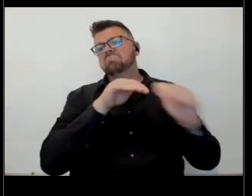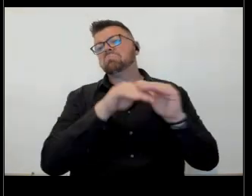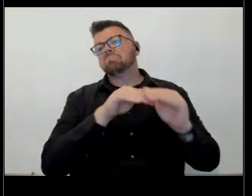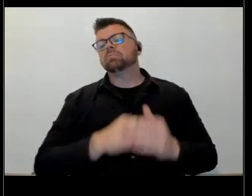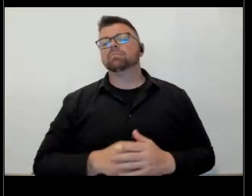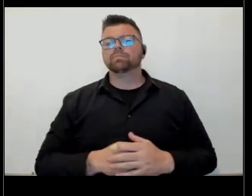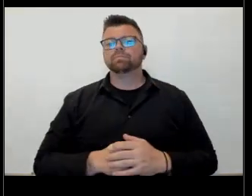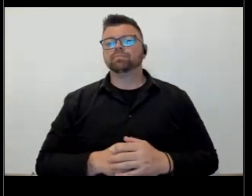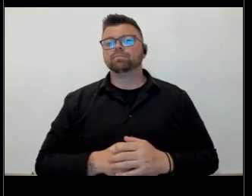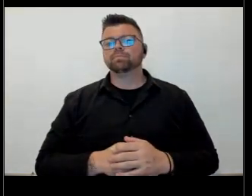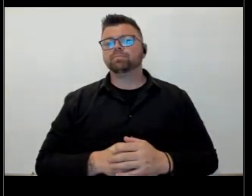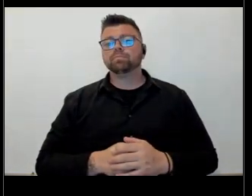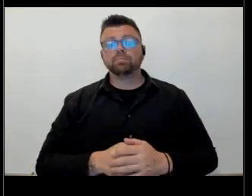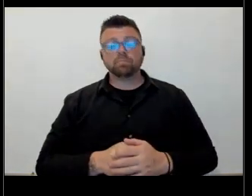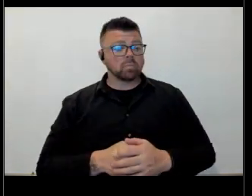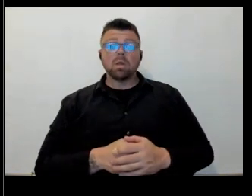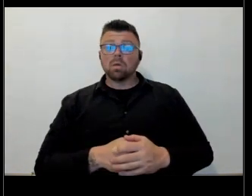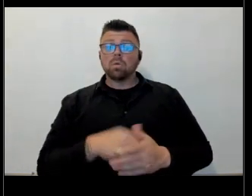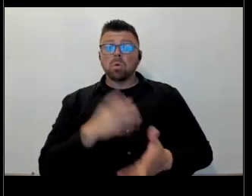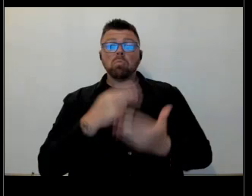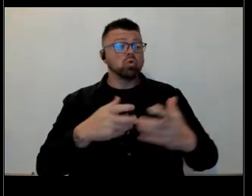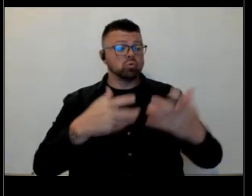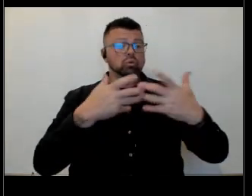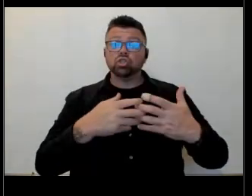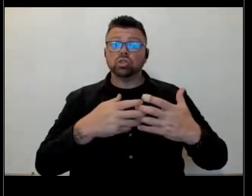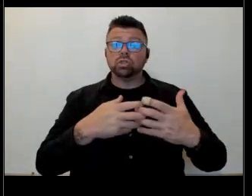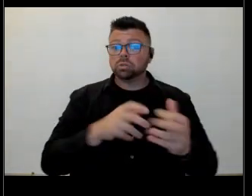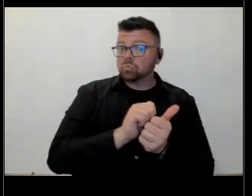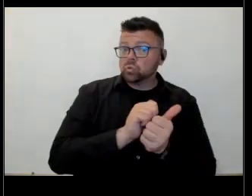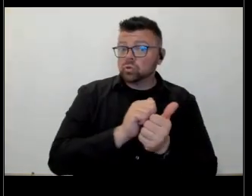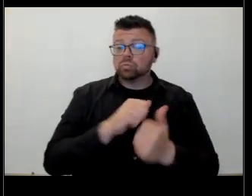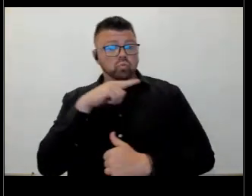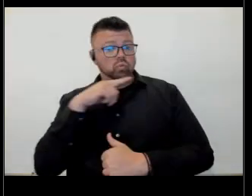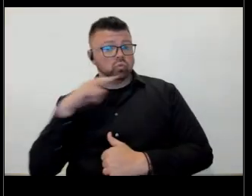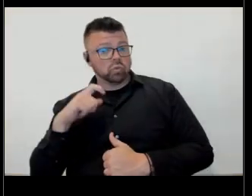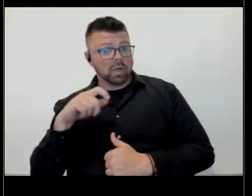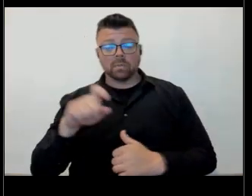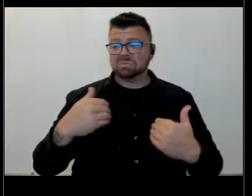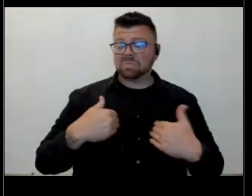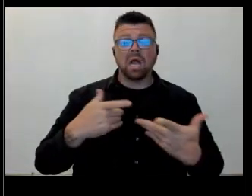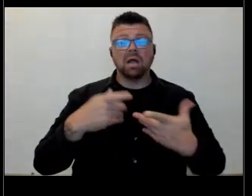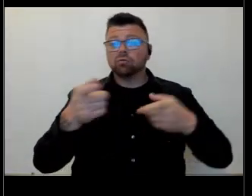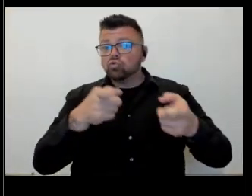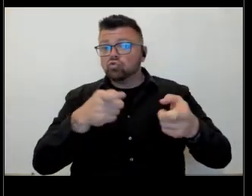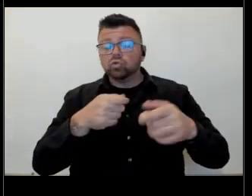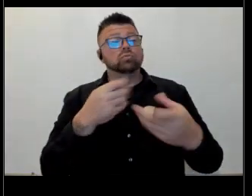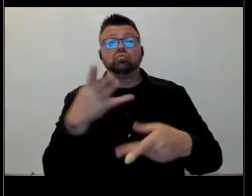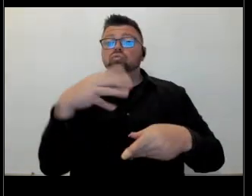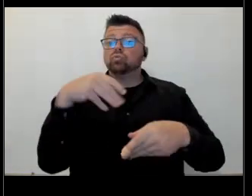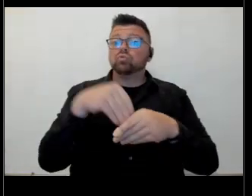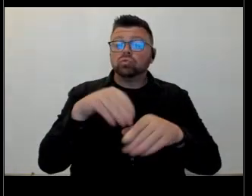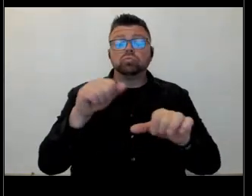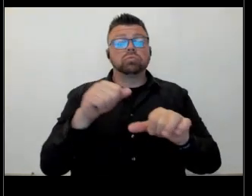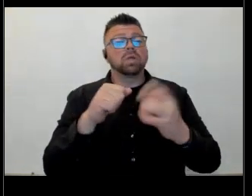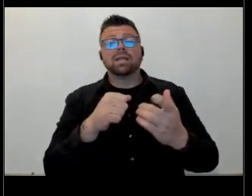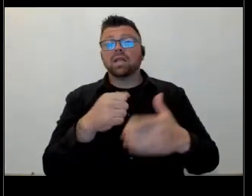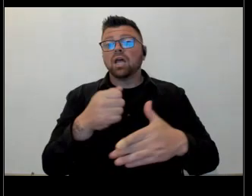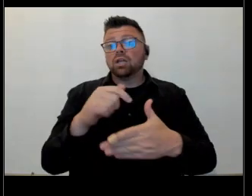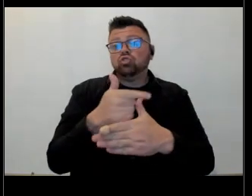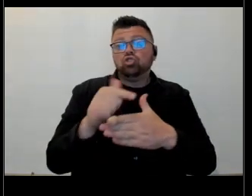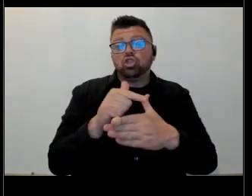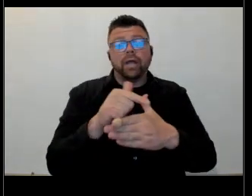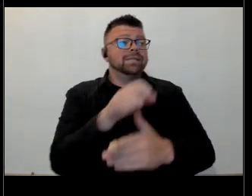The washer and dryer must have controls, including coin slots, within the reach range